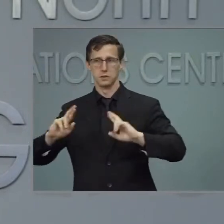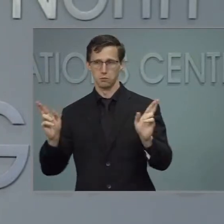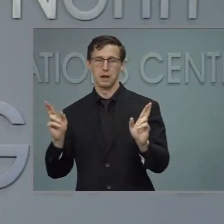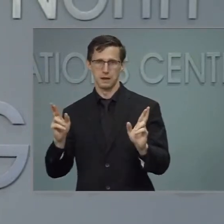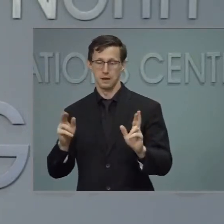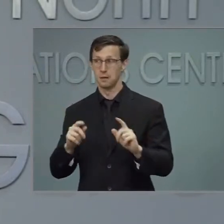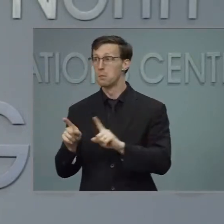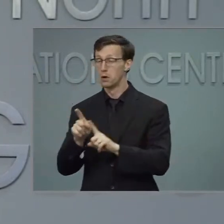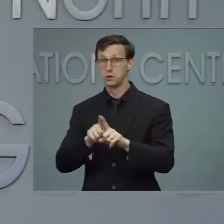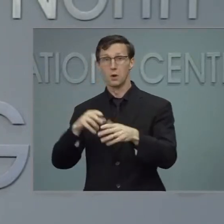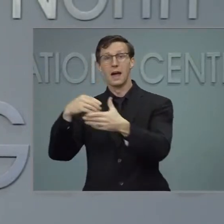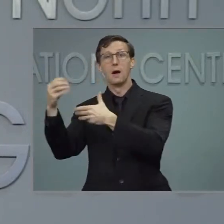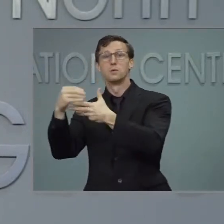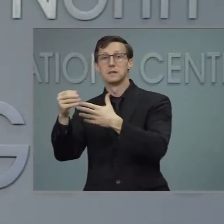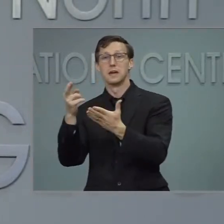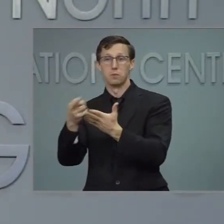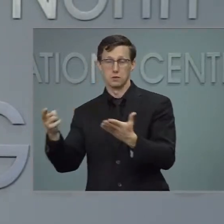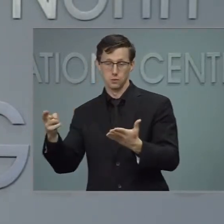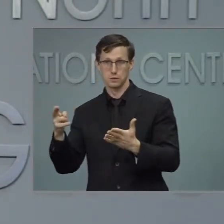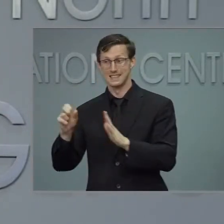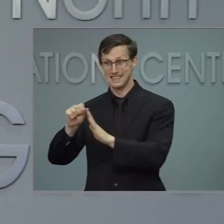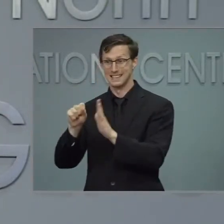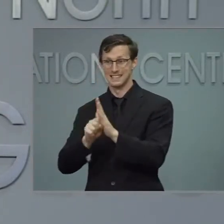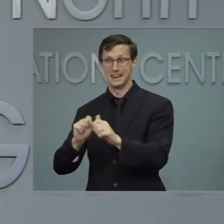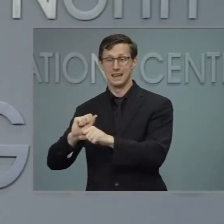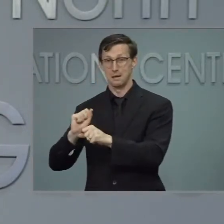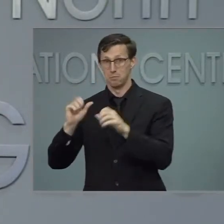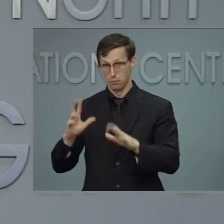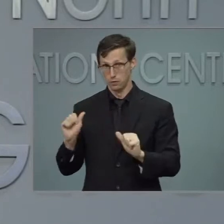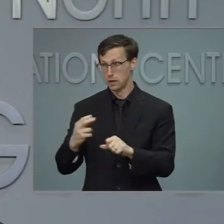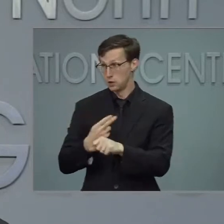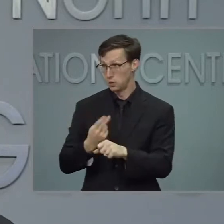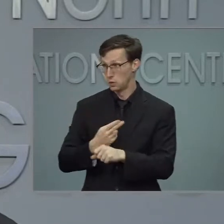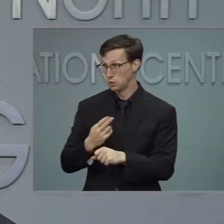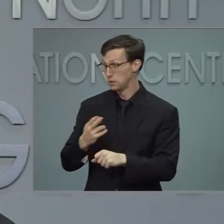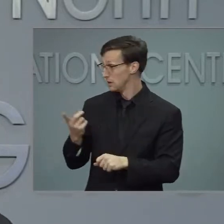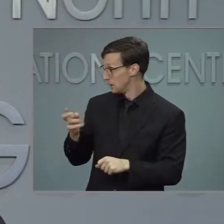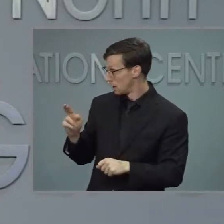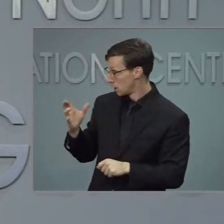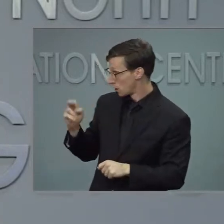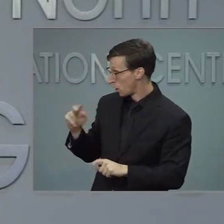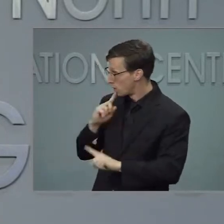also outside resources that state employees can use. Would you want to address that, Dr. Cohen?